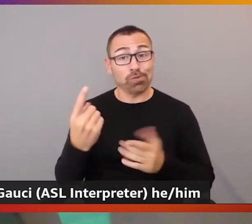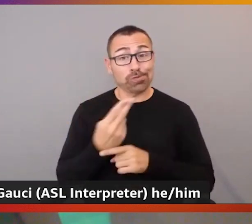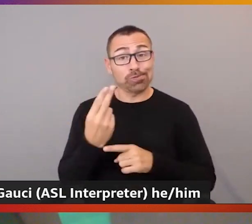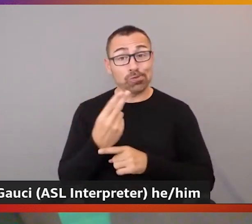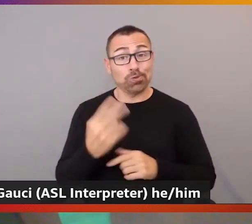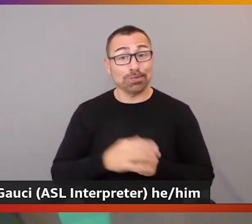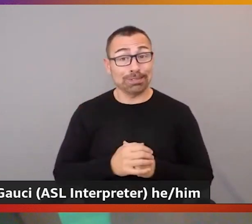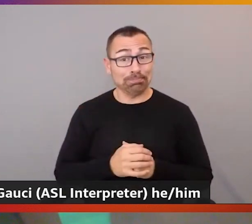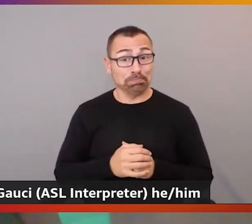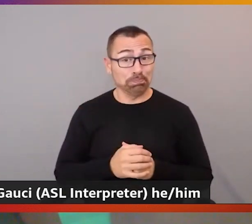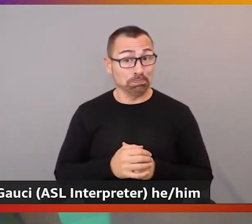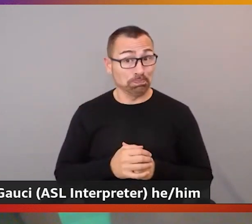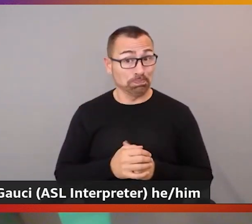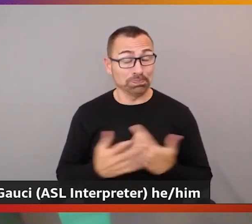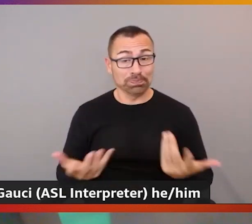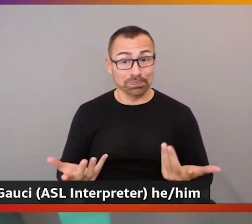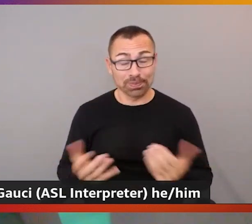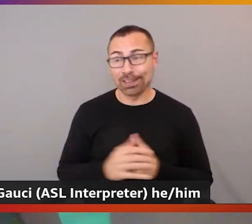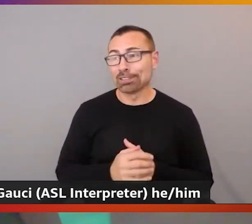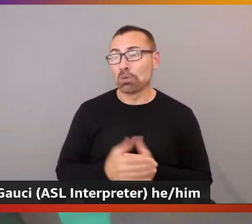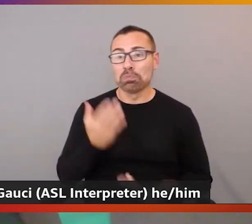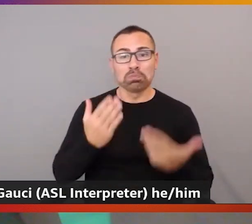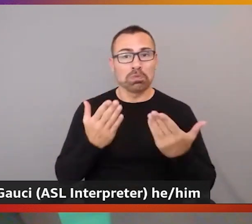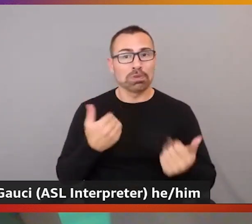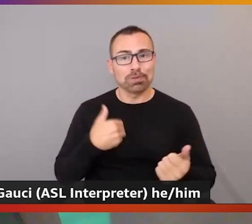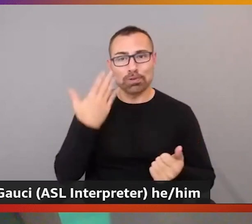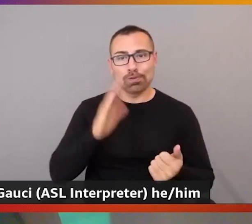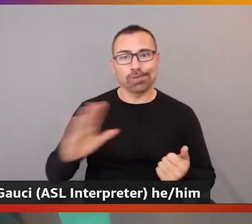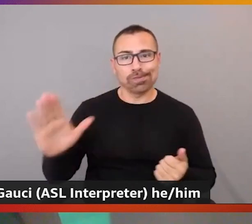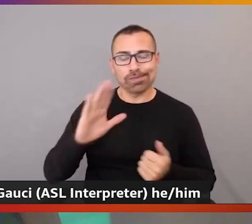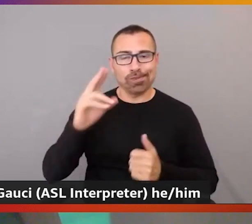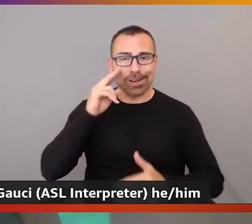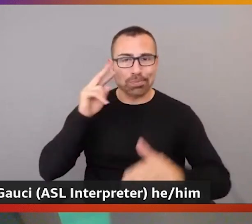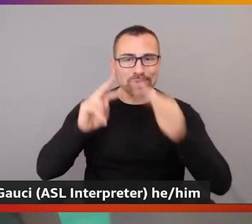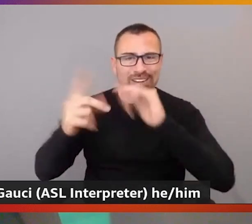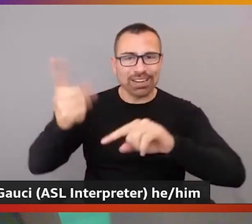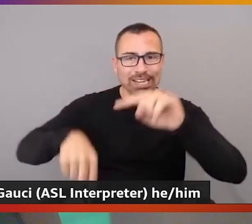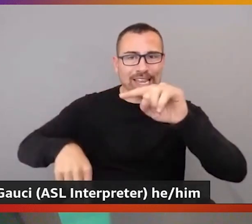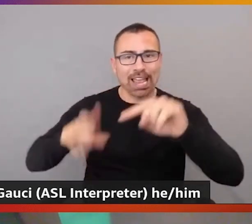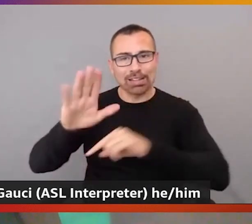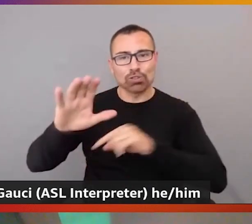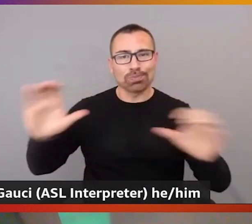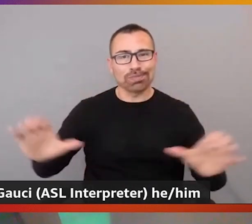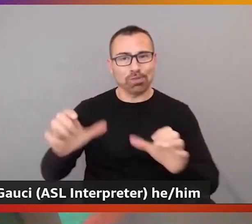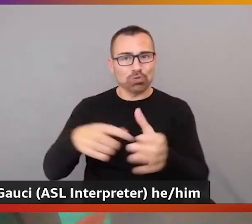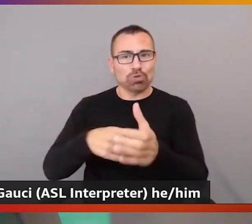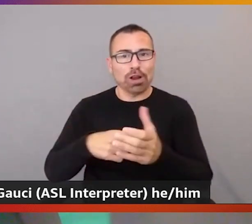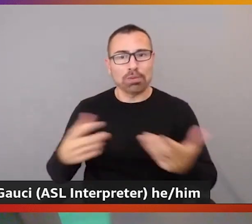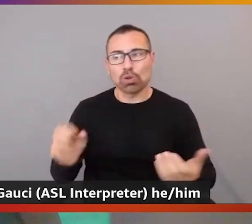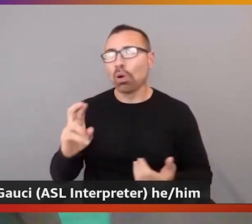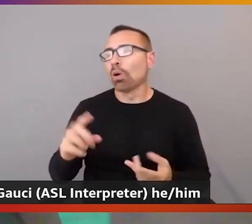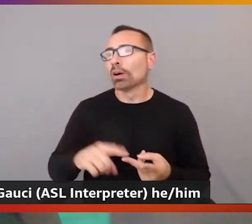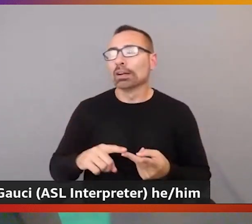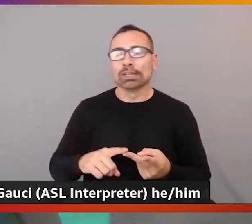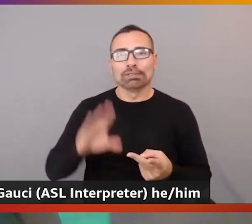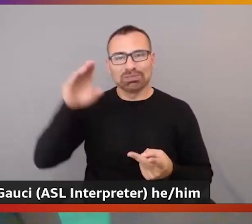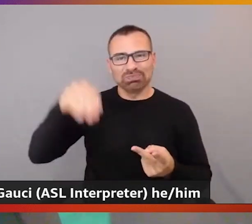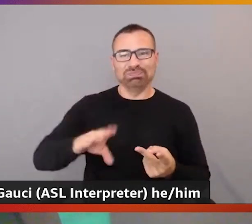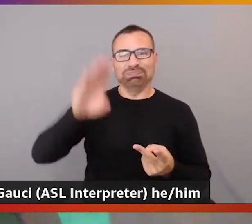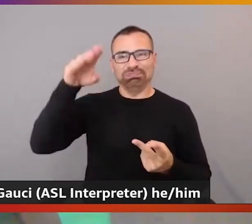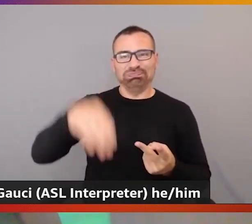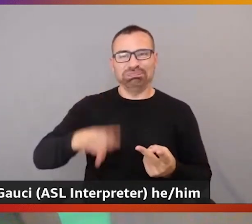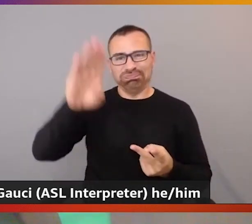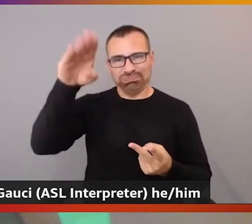if like I said, you don't know what your application performance requirements are, or if you have like very spiky or unpredictable traffic,